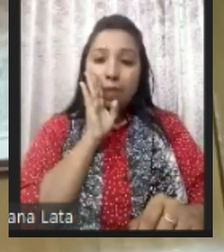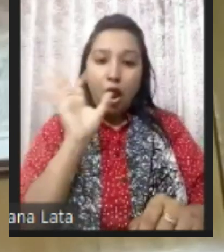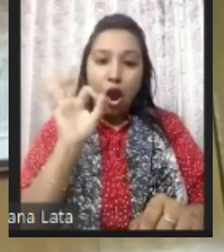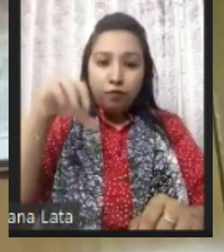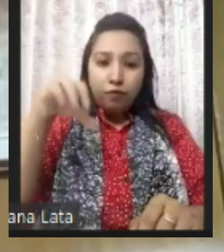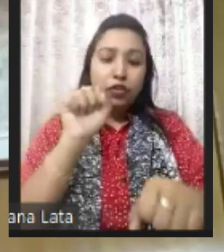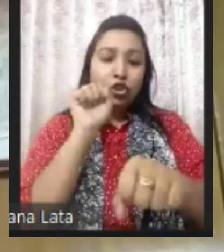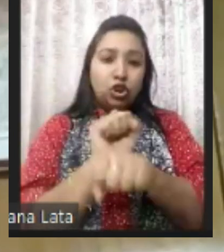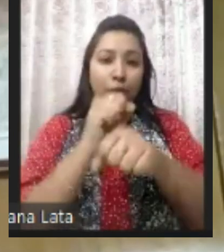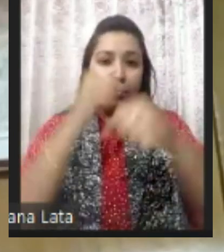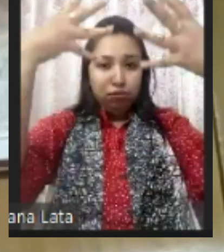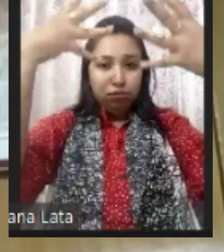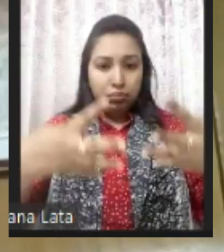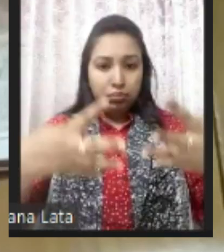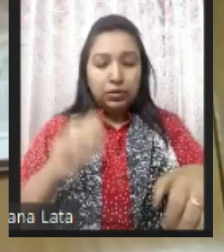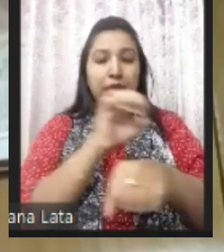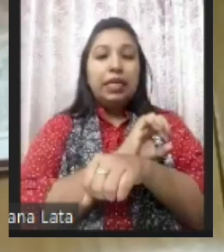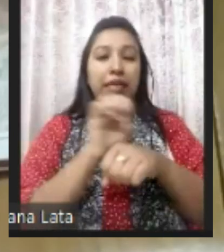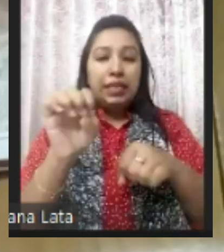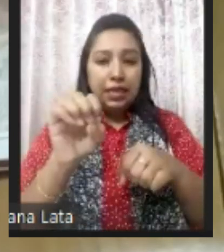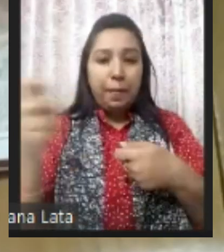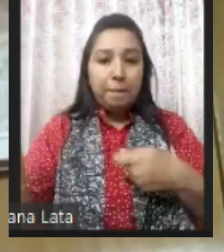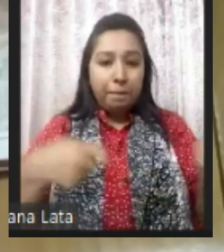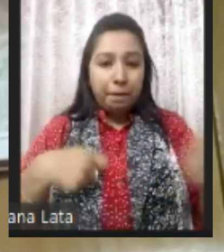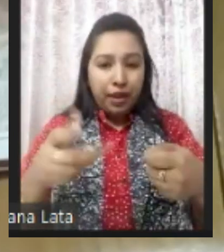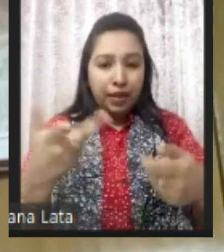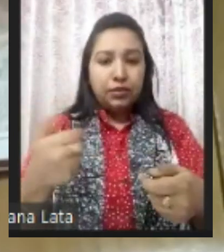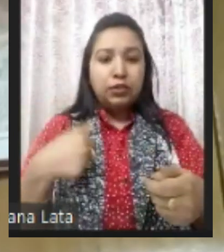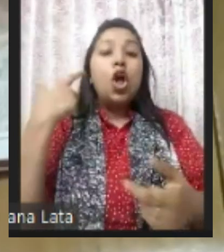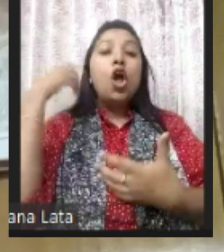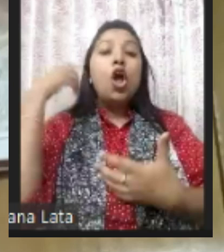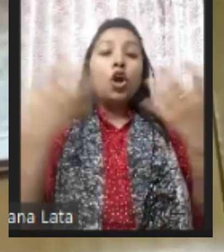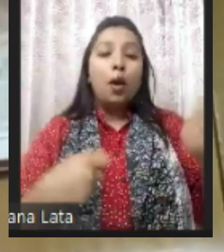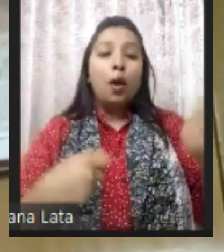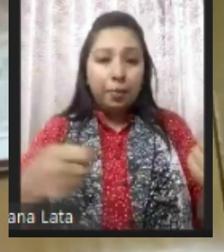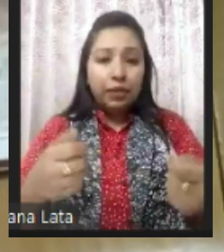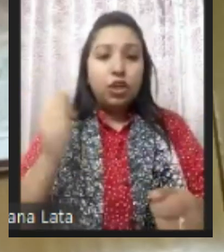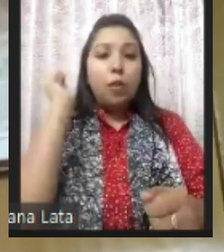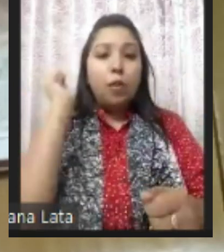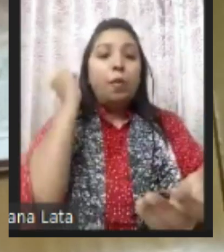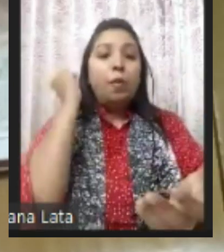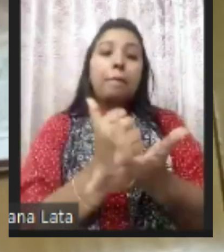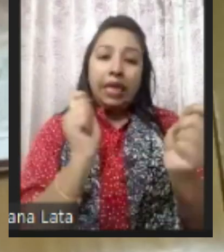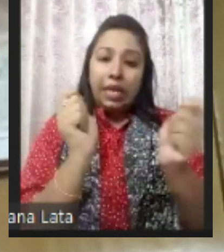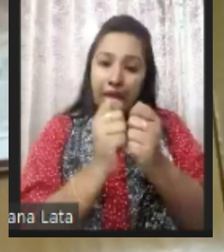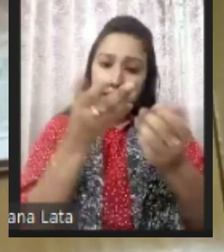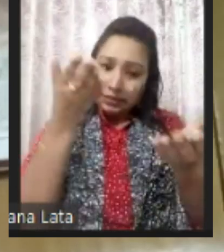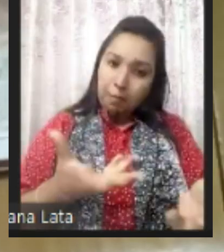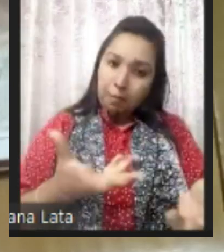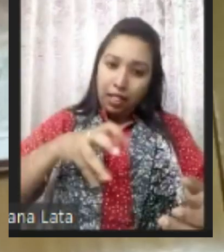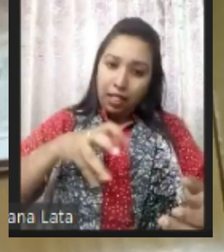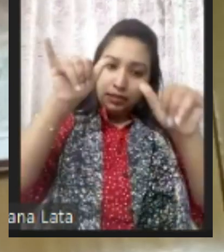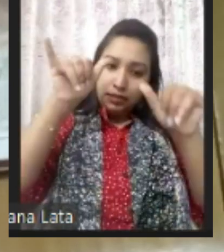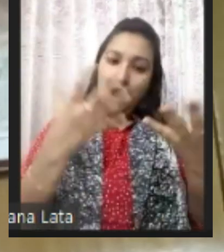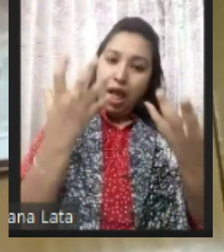portal, e-commerce, news portal, online and mobile banking services have gained